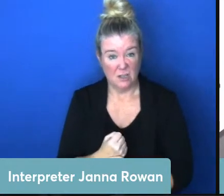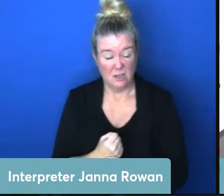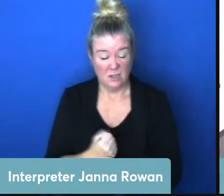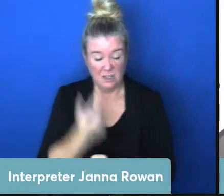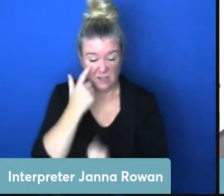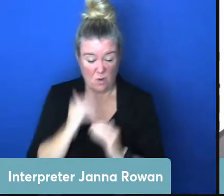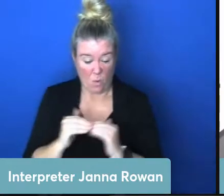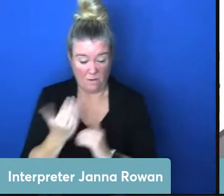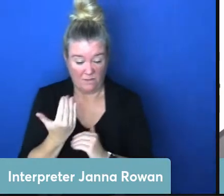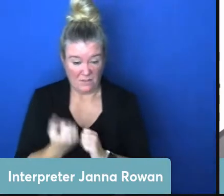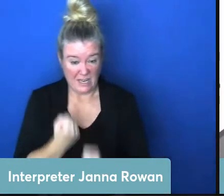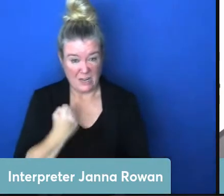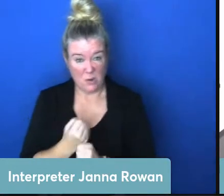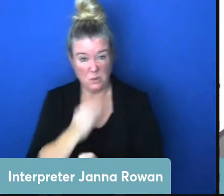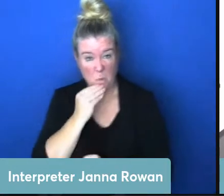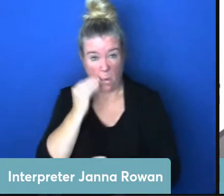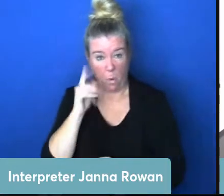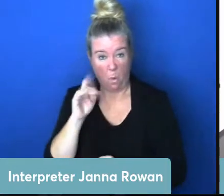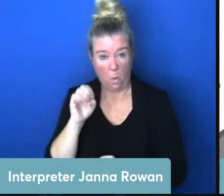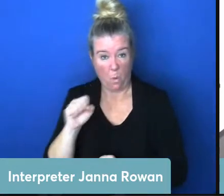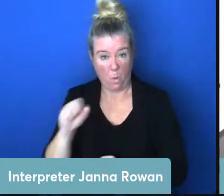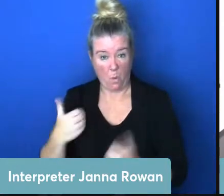years, that